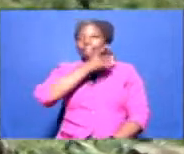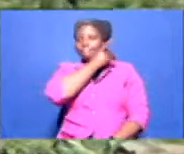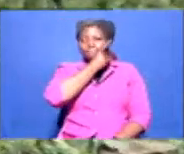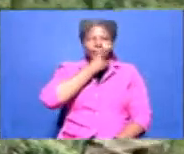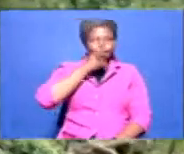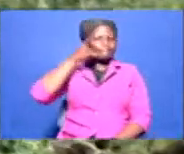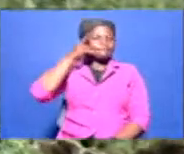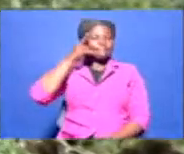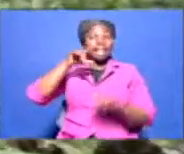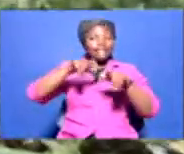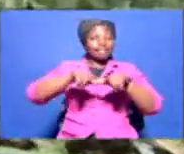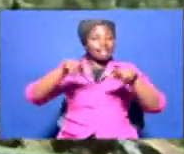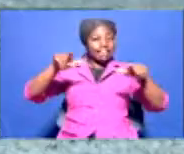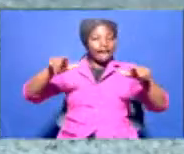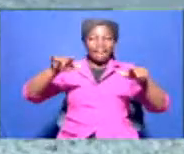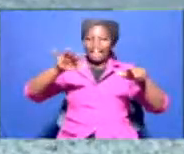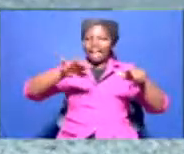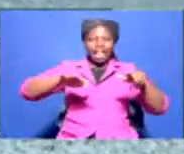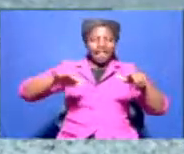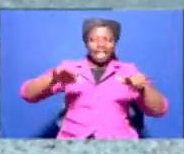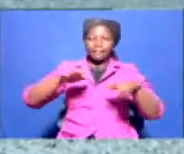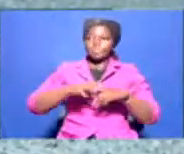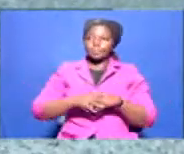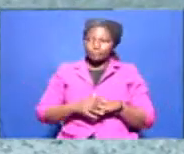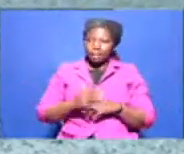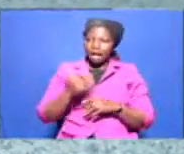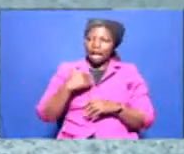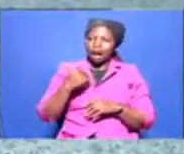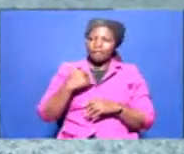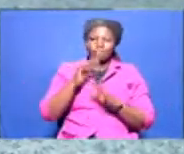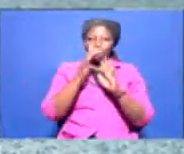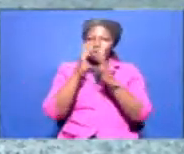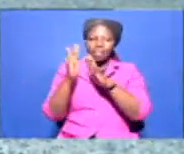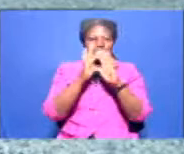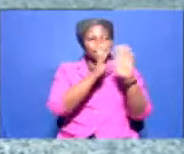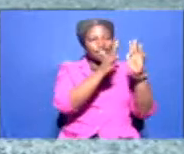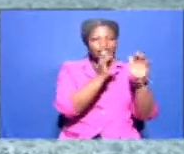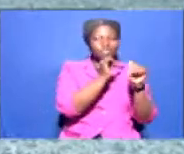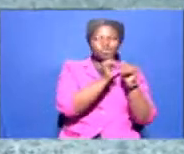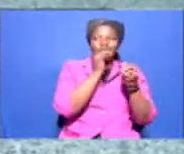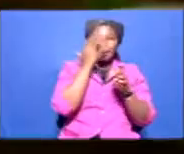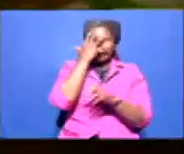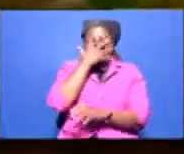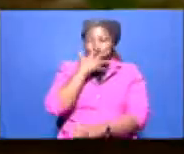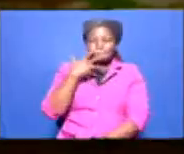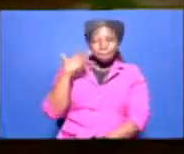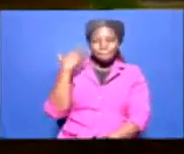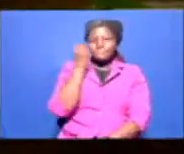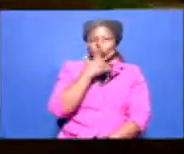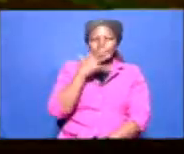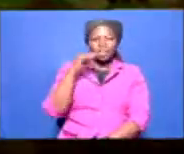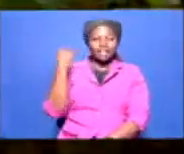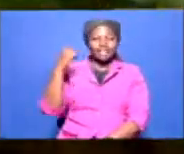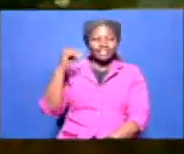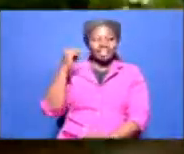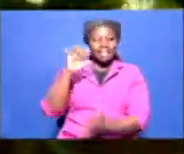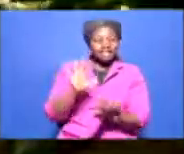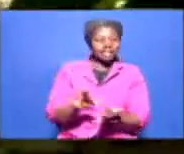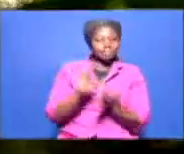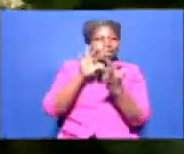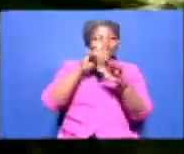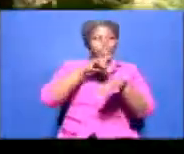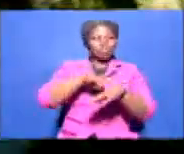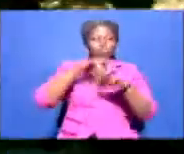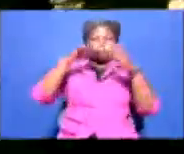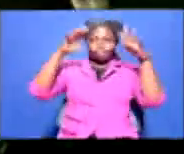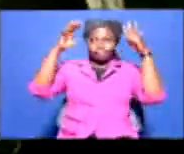the landscapes are dominated by shrubs which are beautifully green, especially during the rainy season.